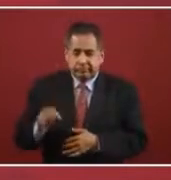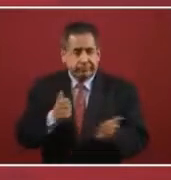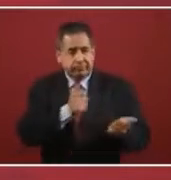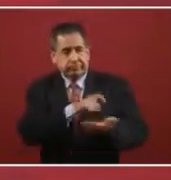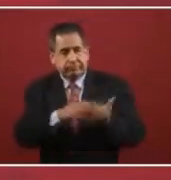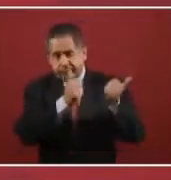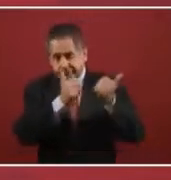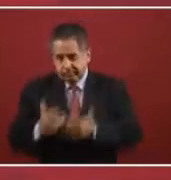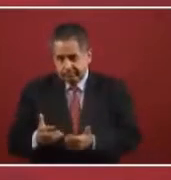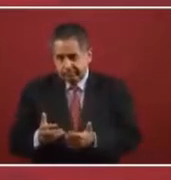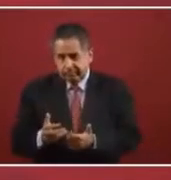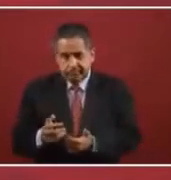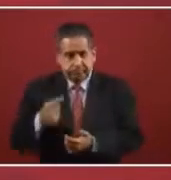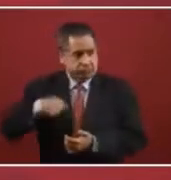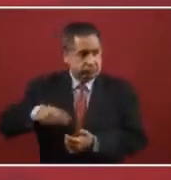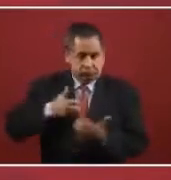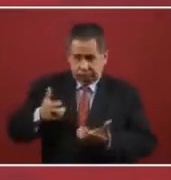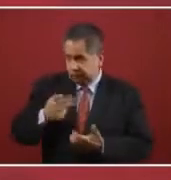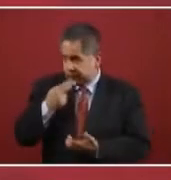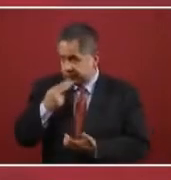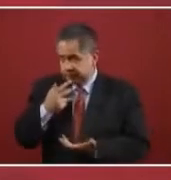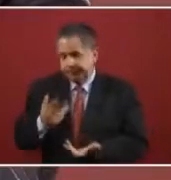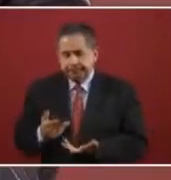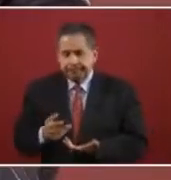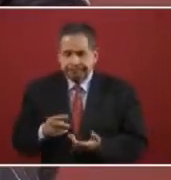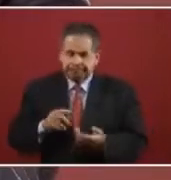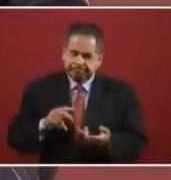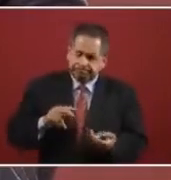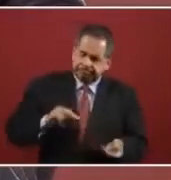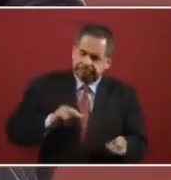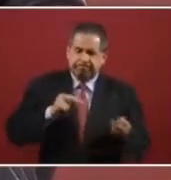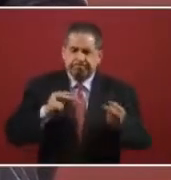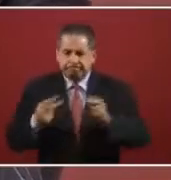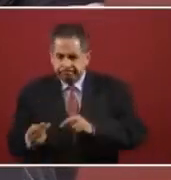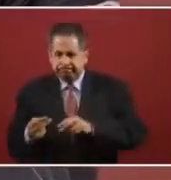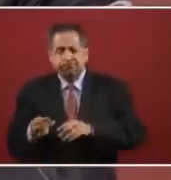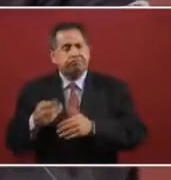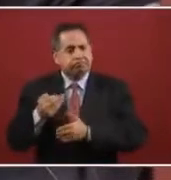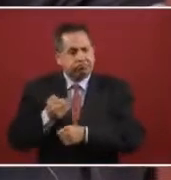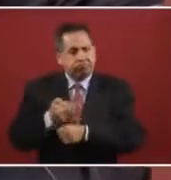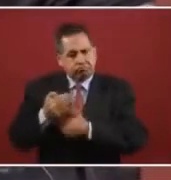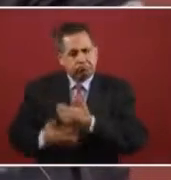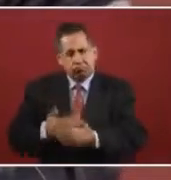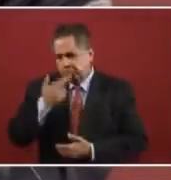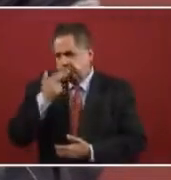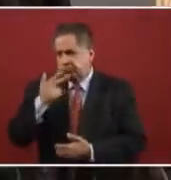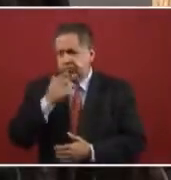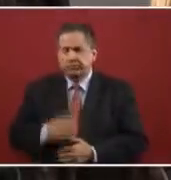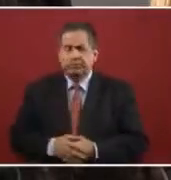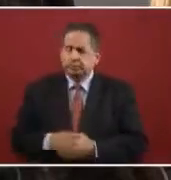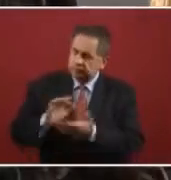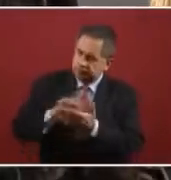70% of the gasoline that we consume. So we're going advancing in that sense.